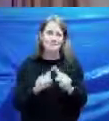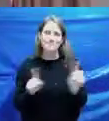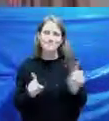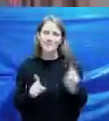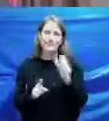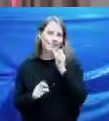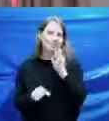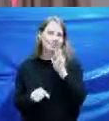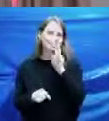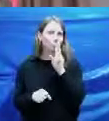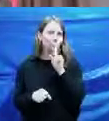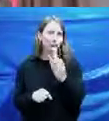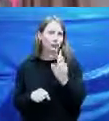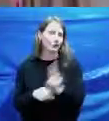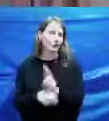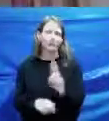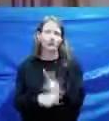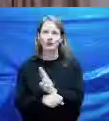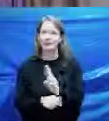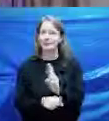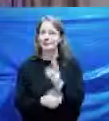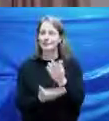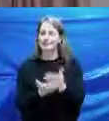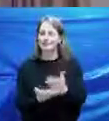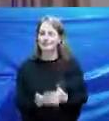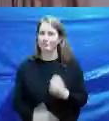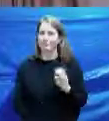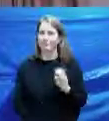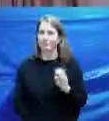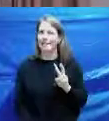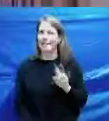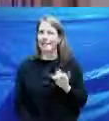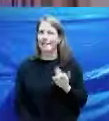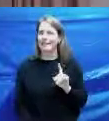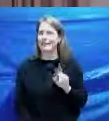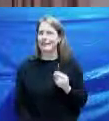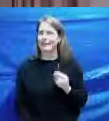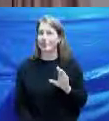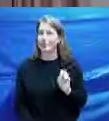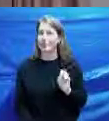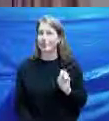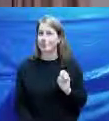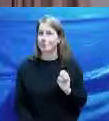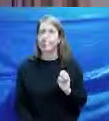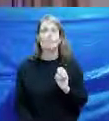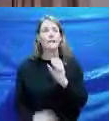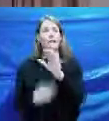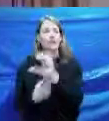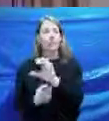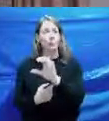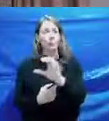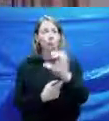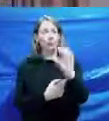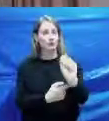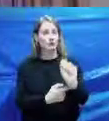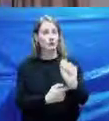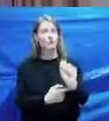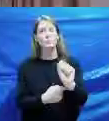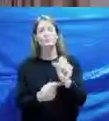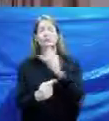mind that these standards were grounded in evidence, and writing about your childhood isn't really a college career-ready